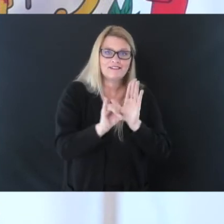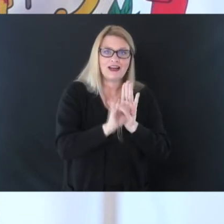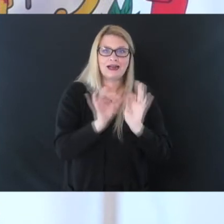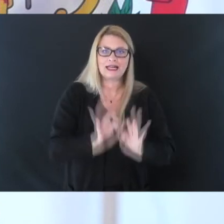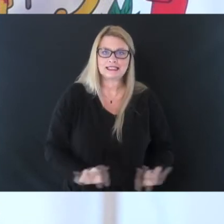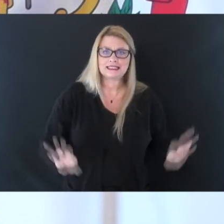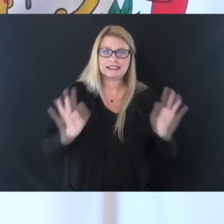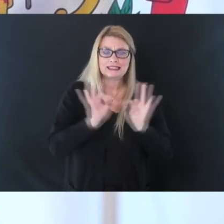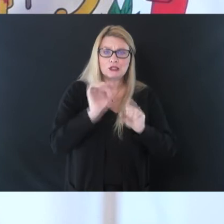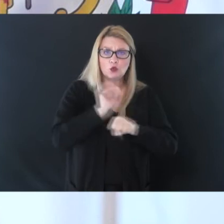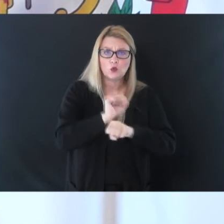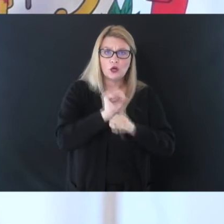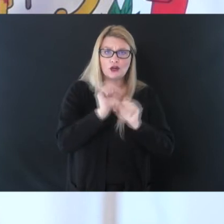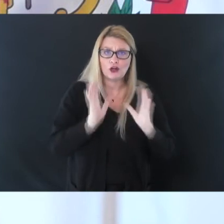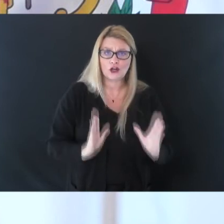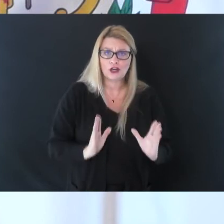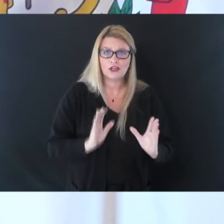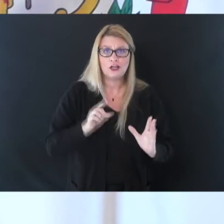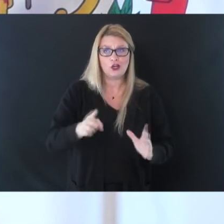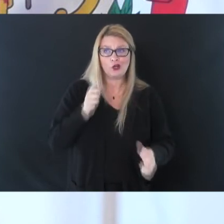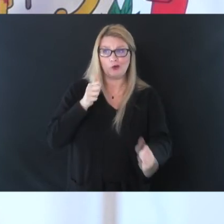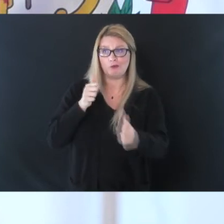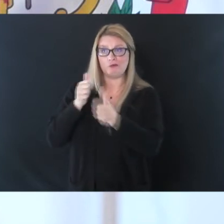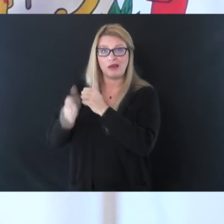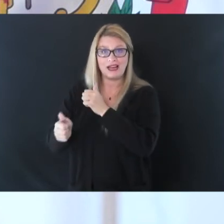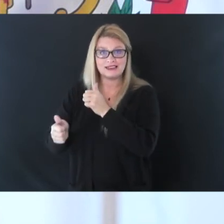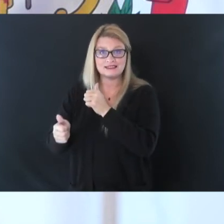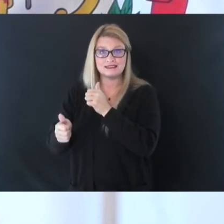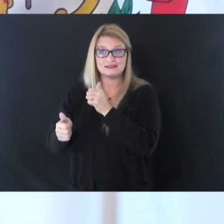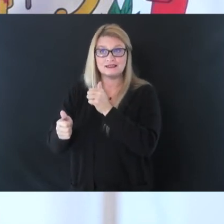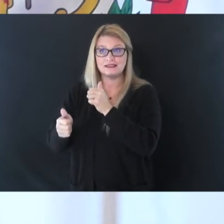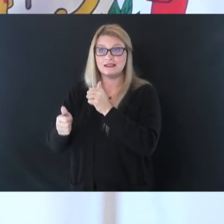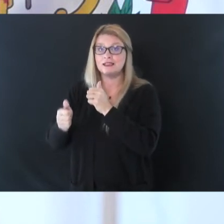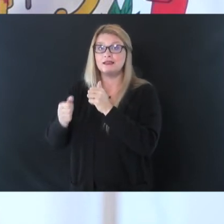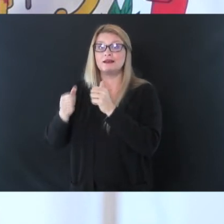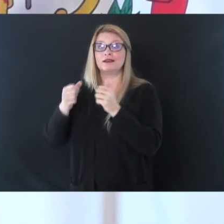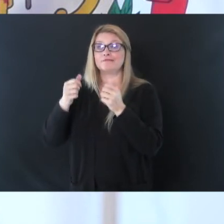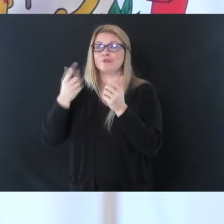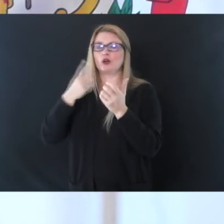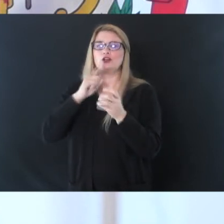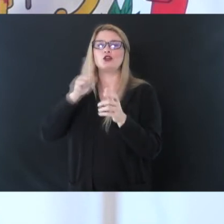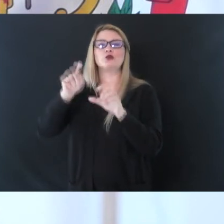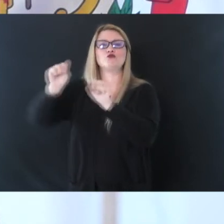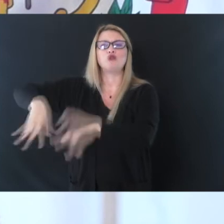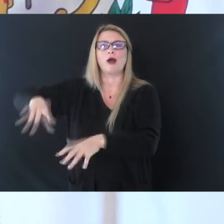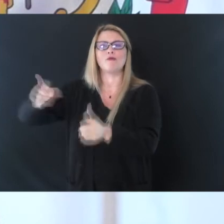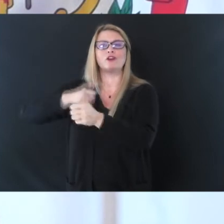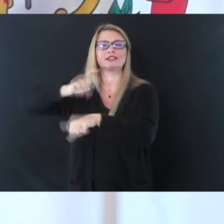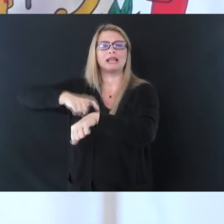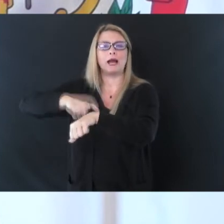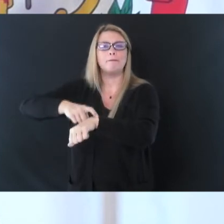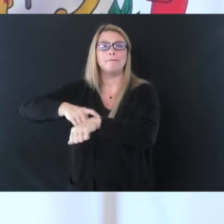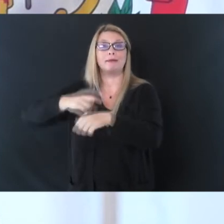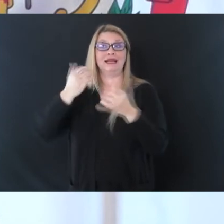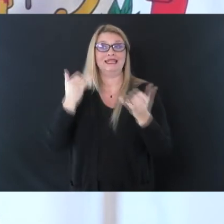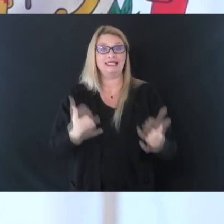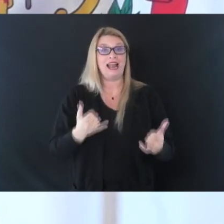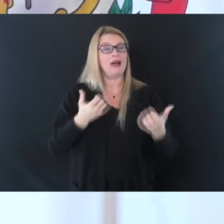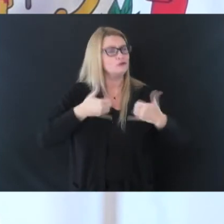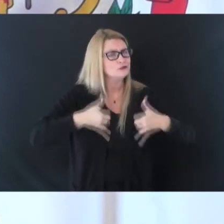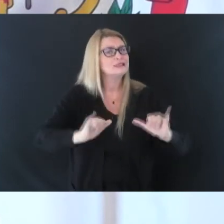essential. If you passed and didn't get the first shot and you were older than 50 or you're under 50, you